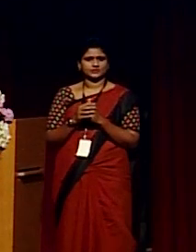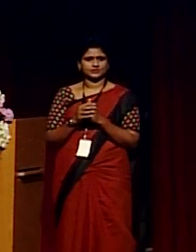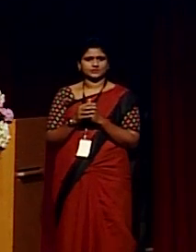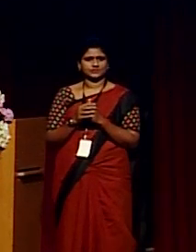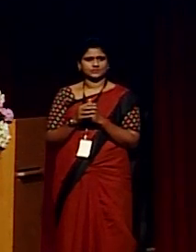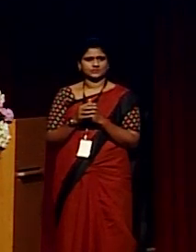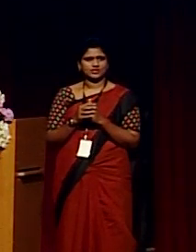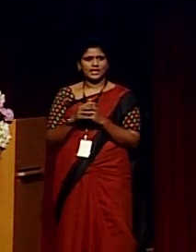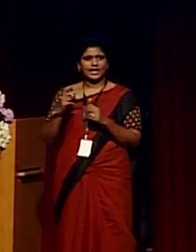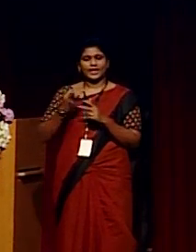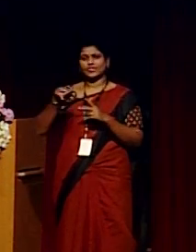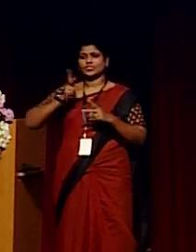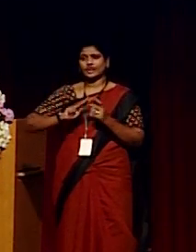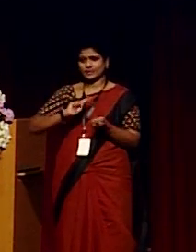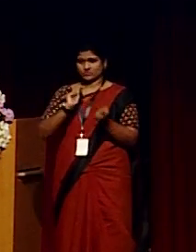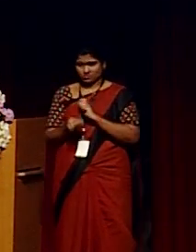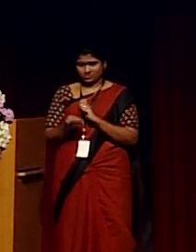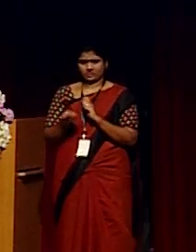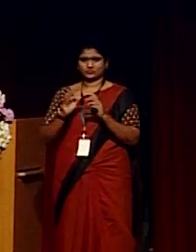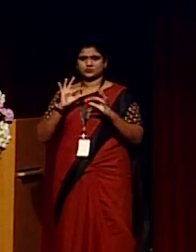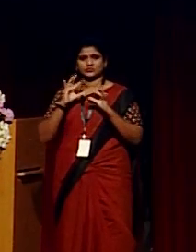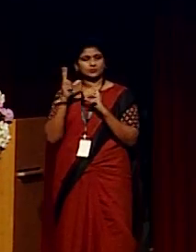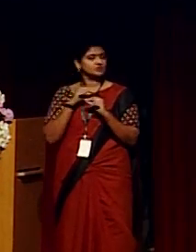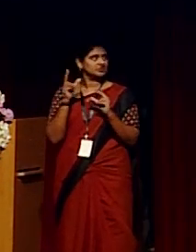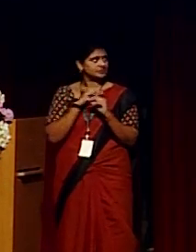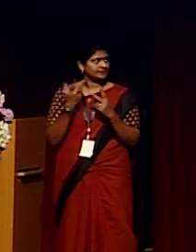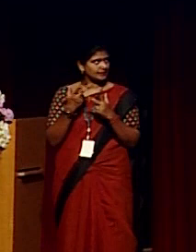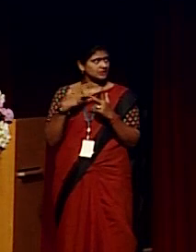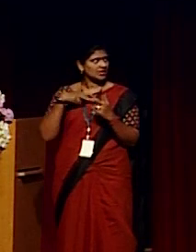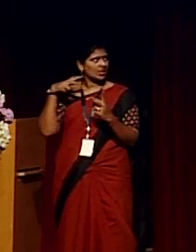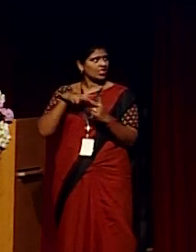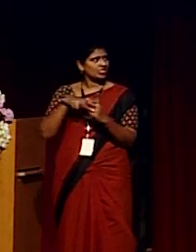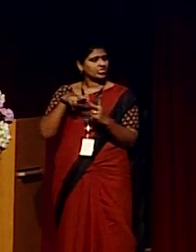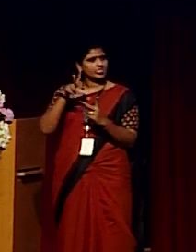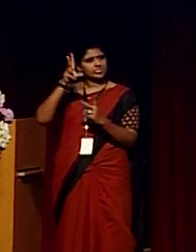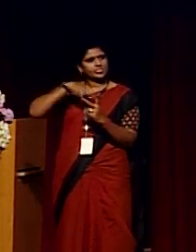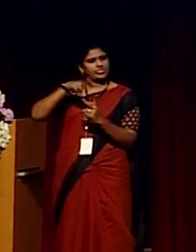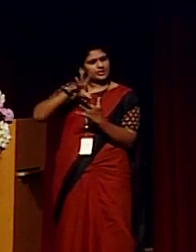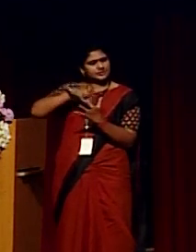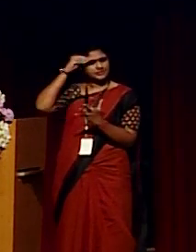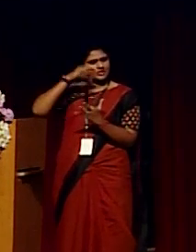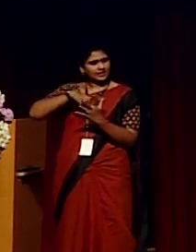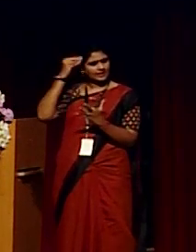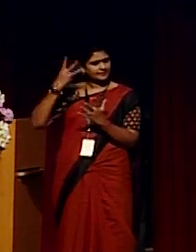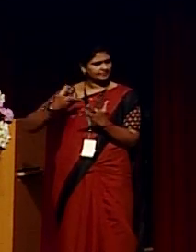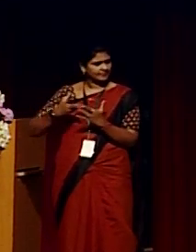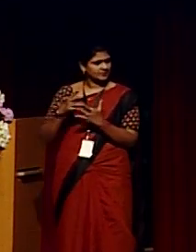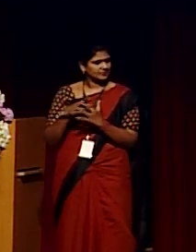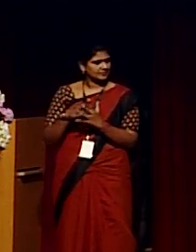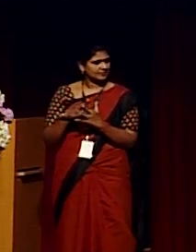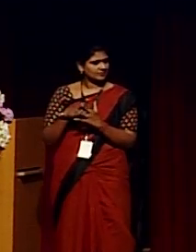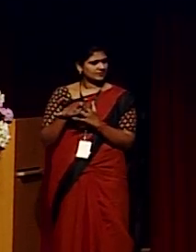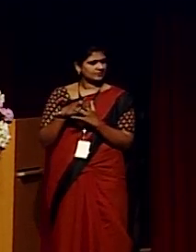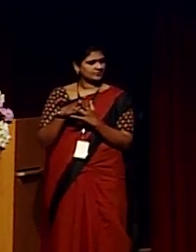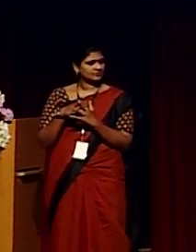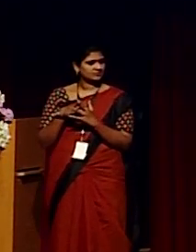it into speech. And it then injects this information kind of think about it as a perpendicular view or a different